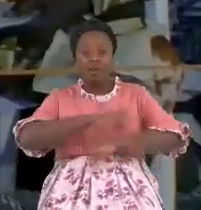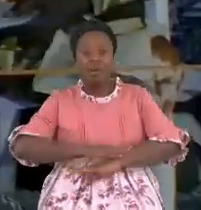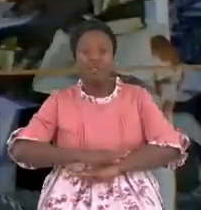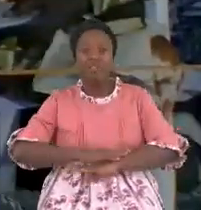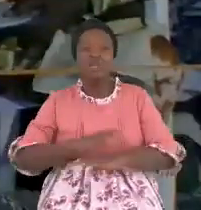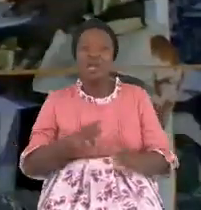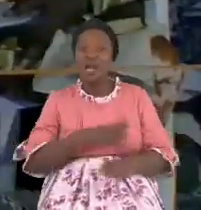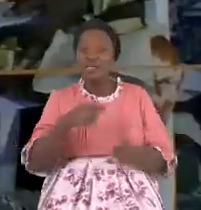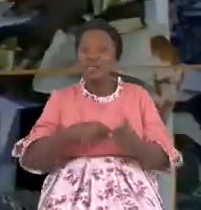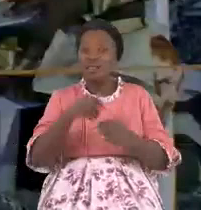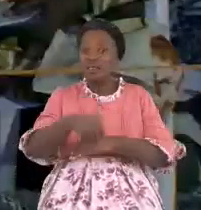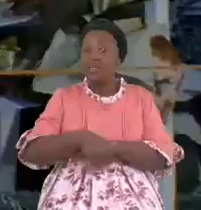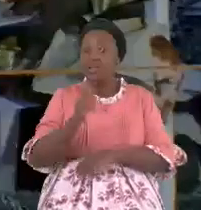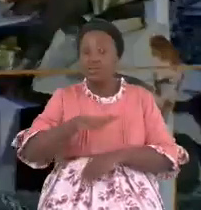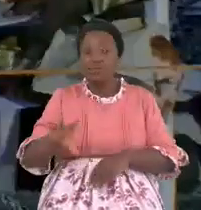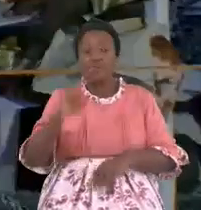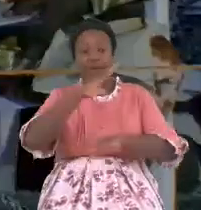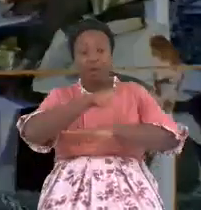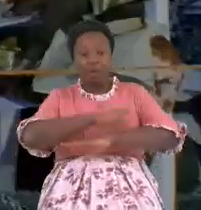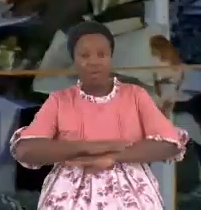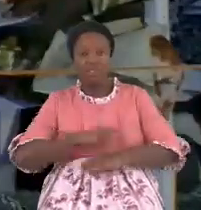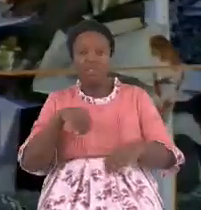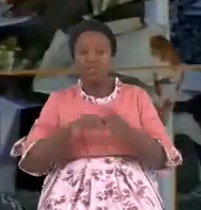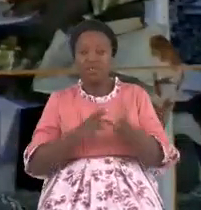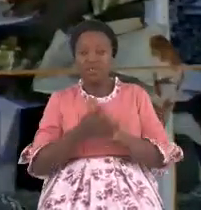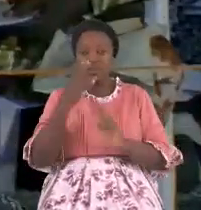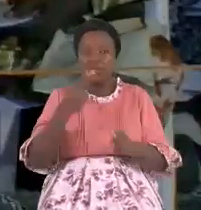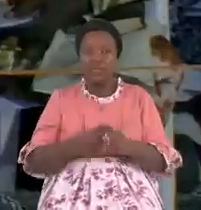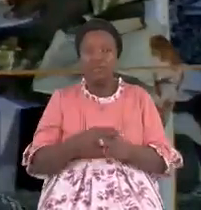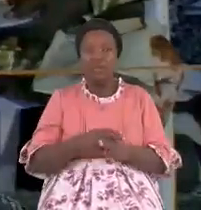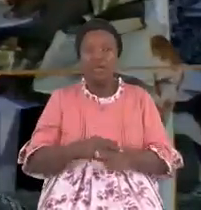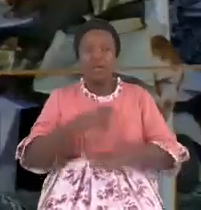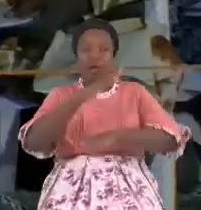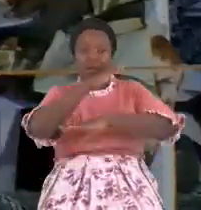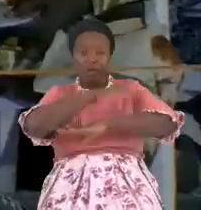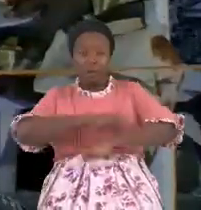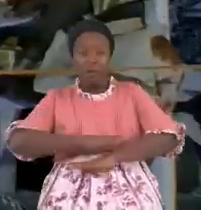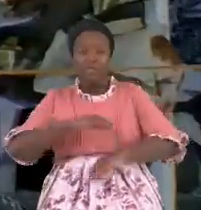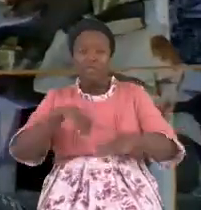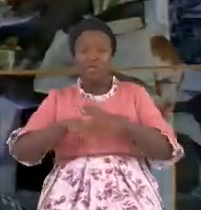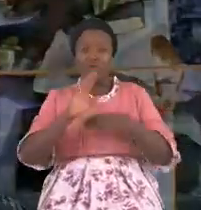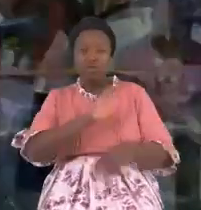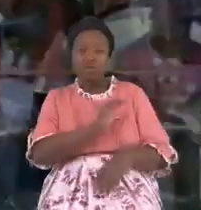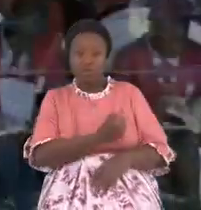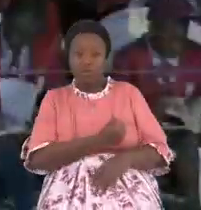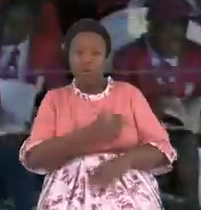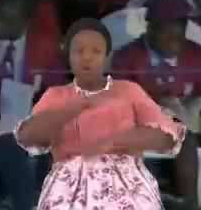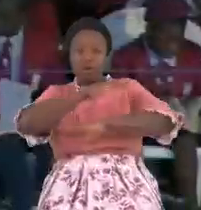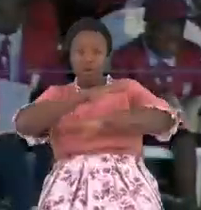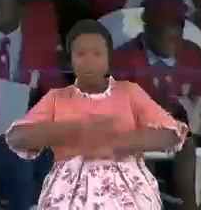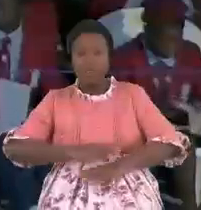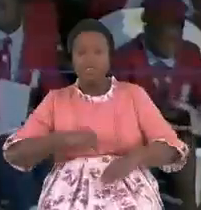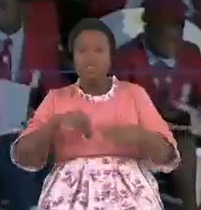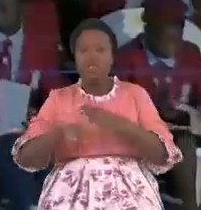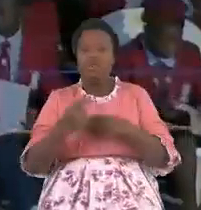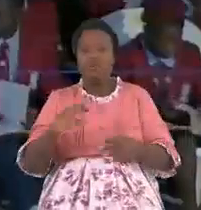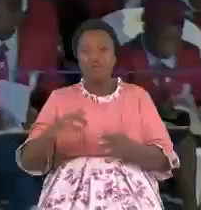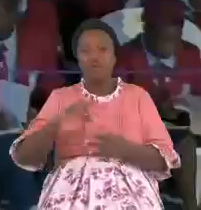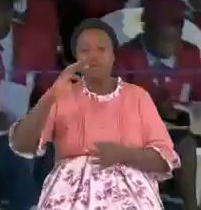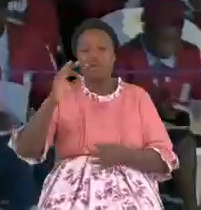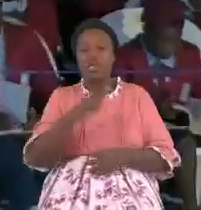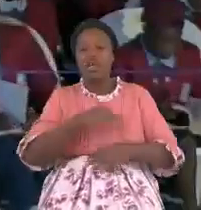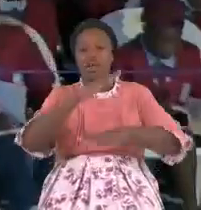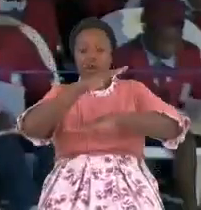find the rest rest in your soul rest in your spirit rest in your